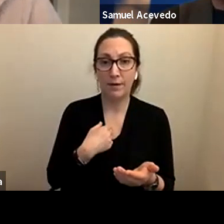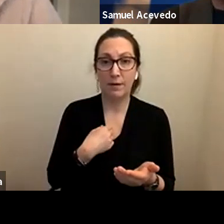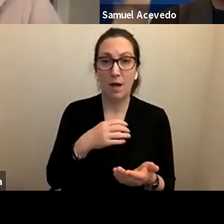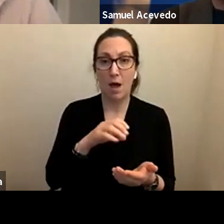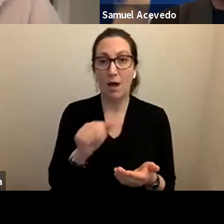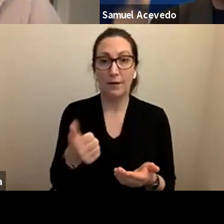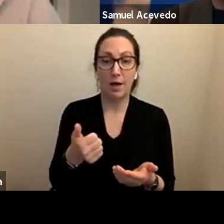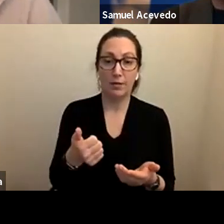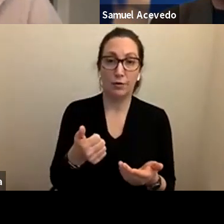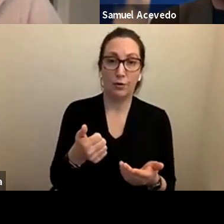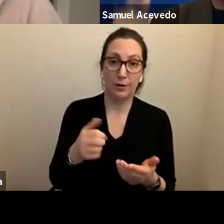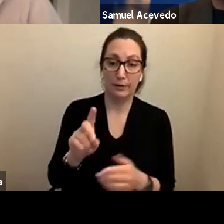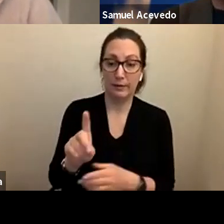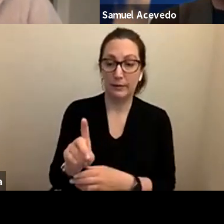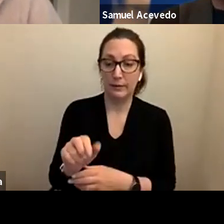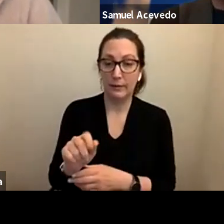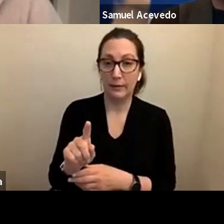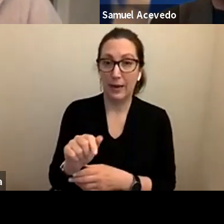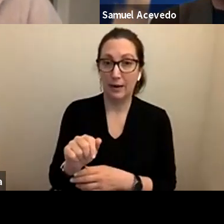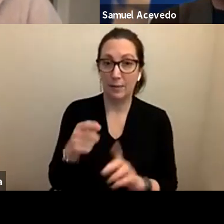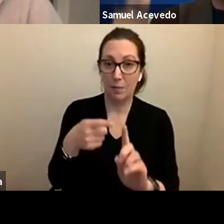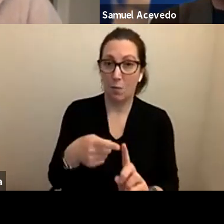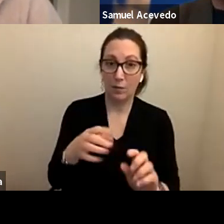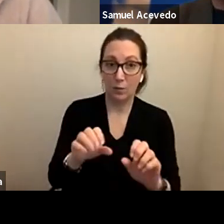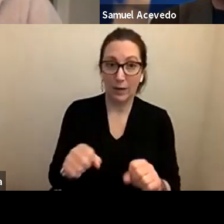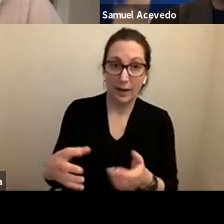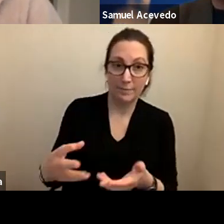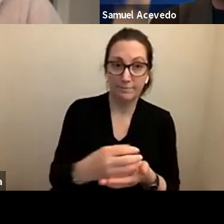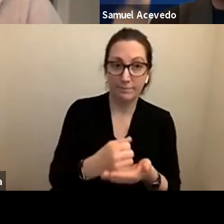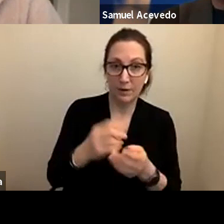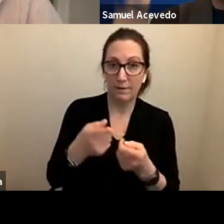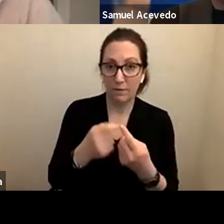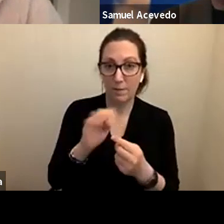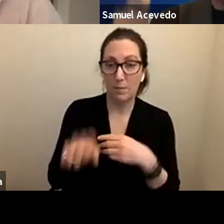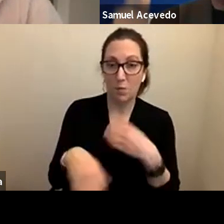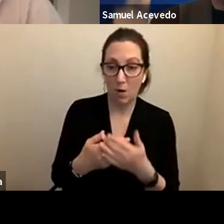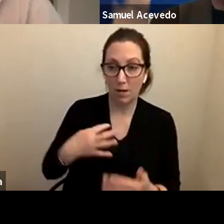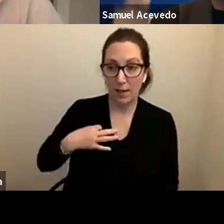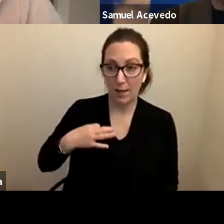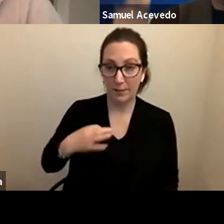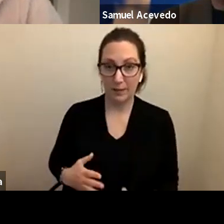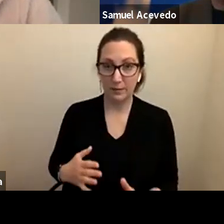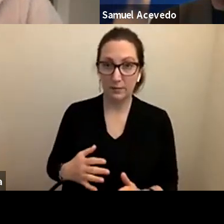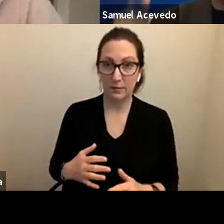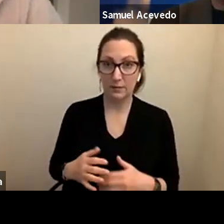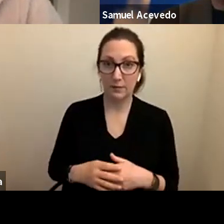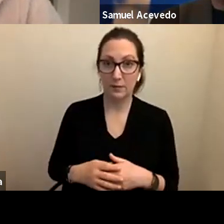attainable data point from all applicants that could represent a